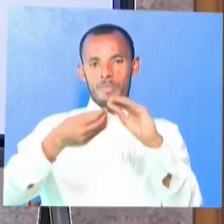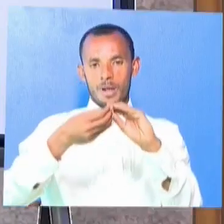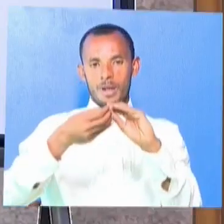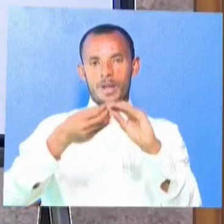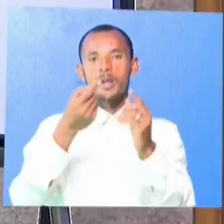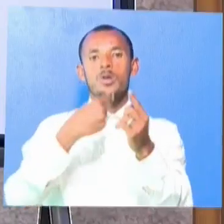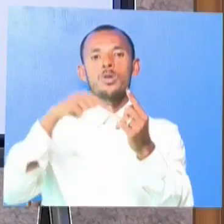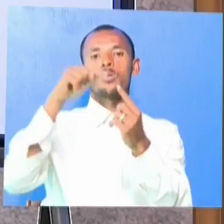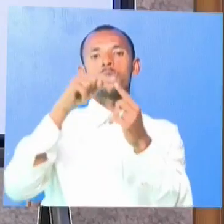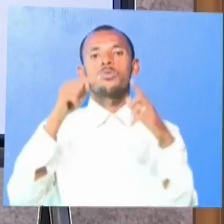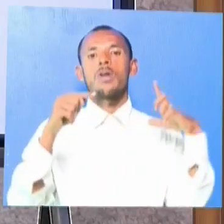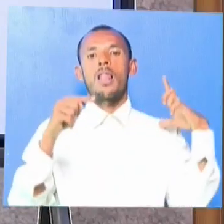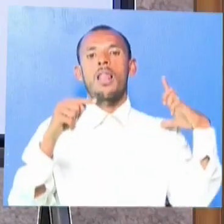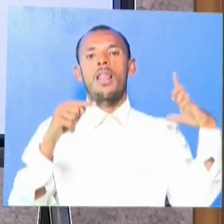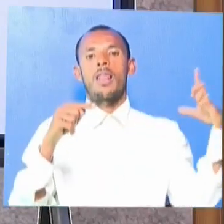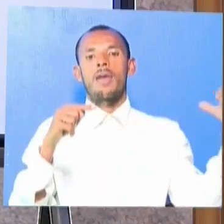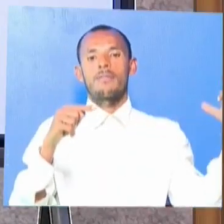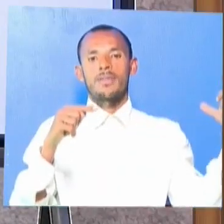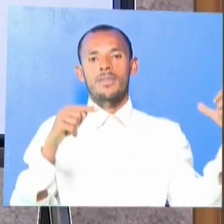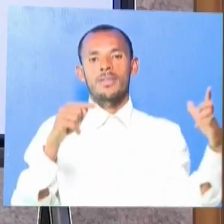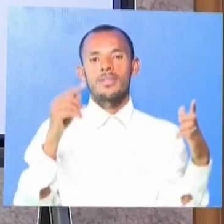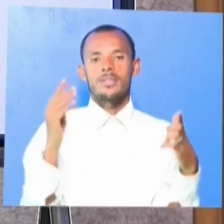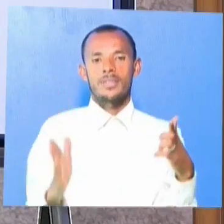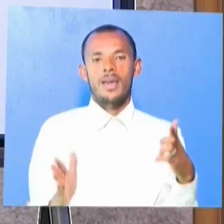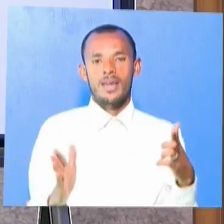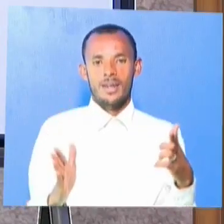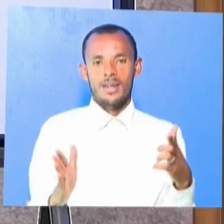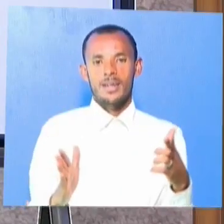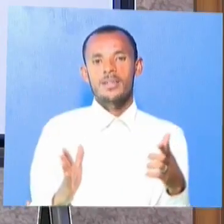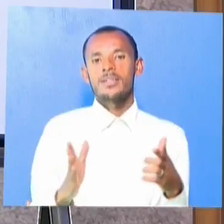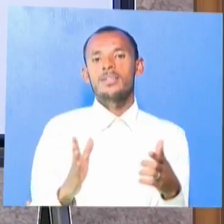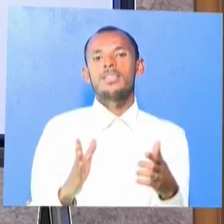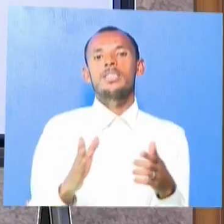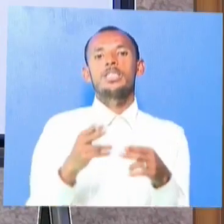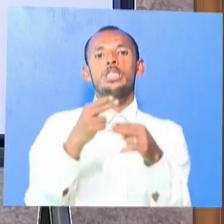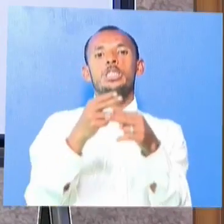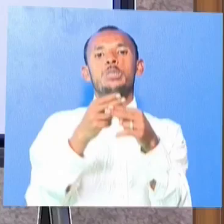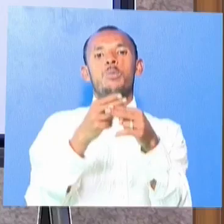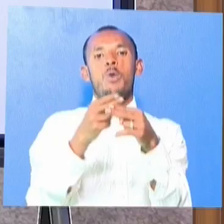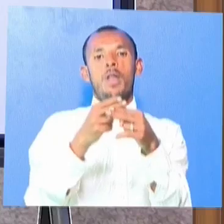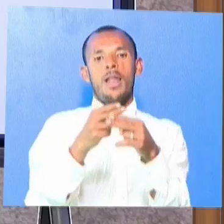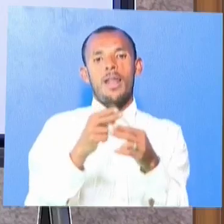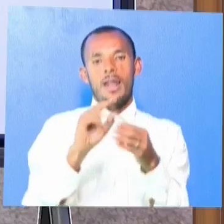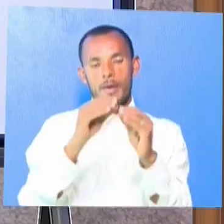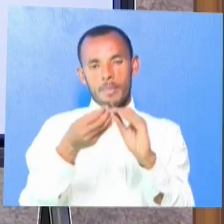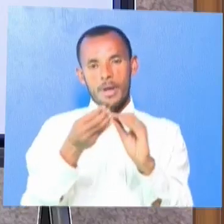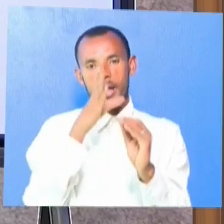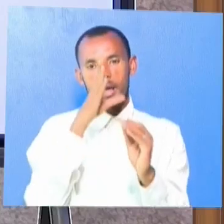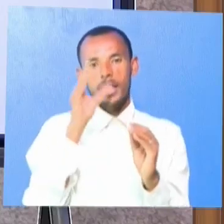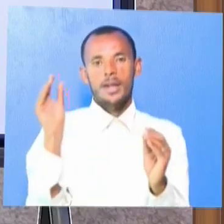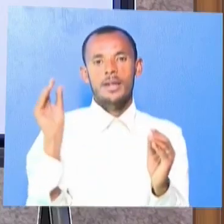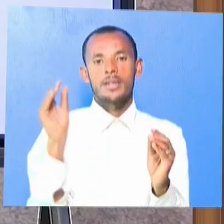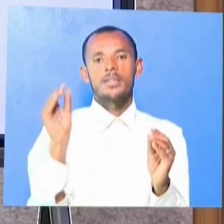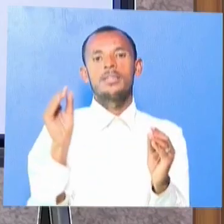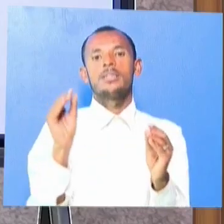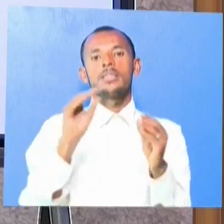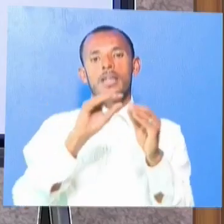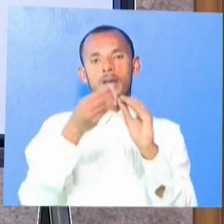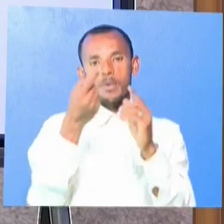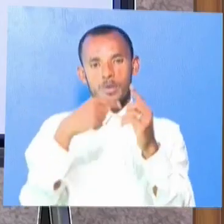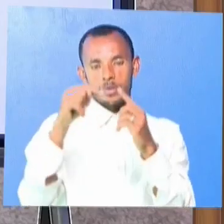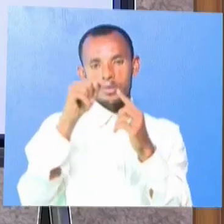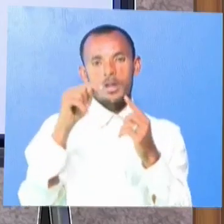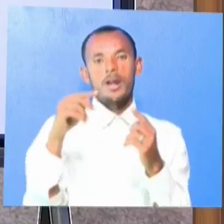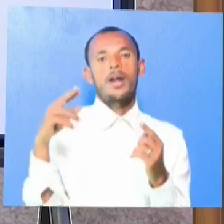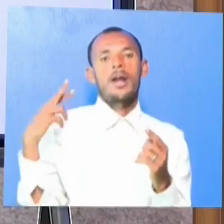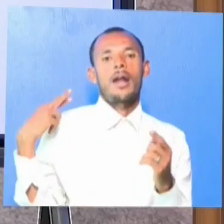this one, A is to the left side, the number to the left is a smaller number, and the number to the right is this bigger